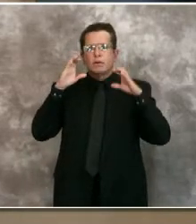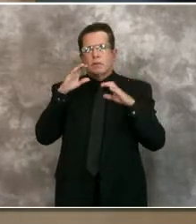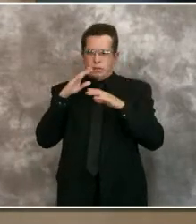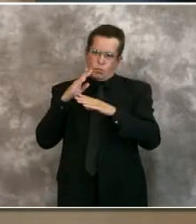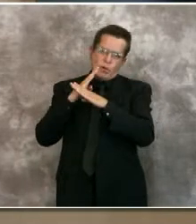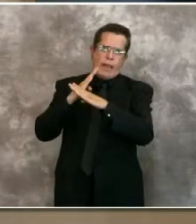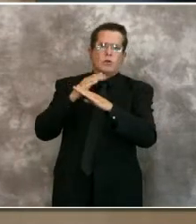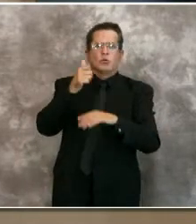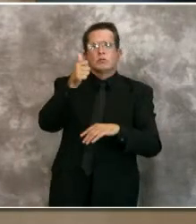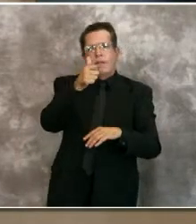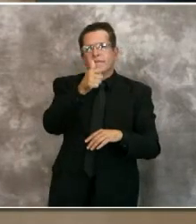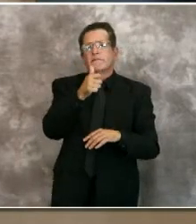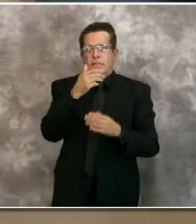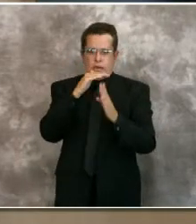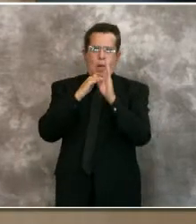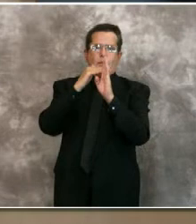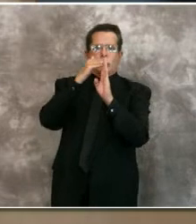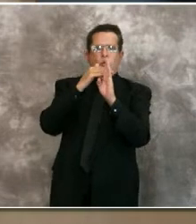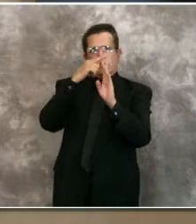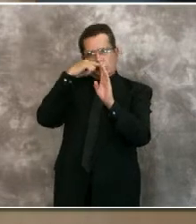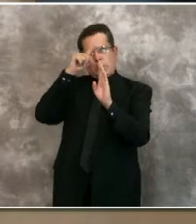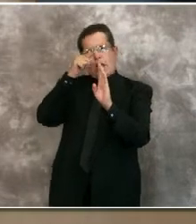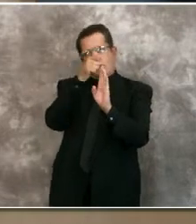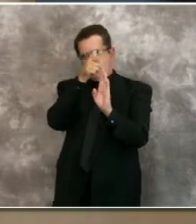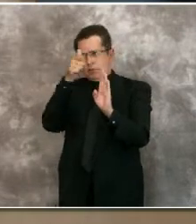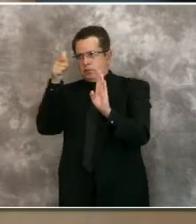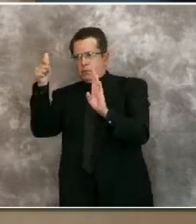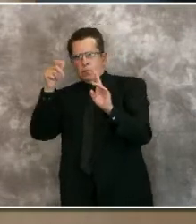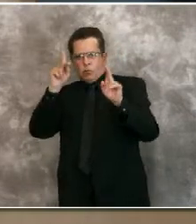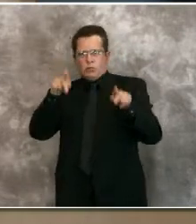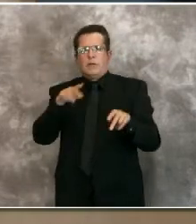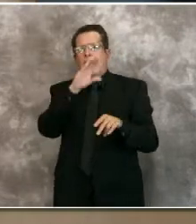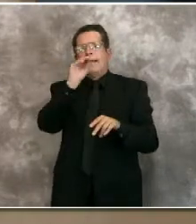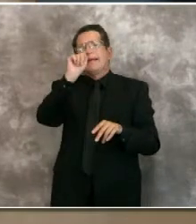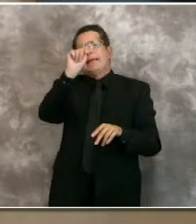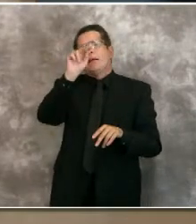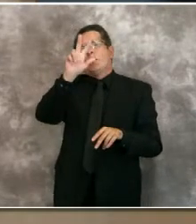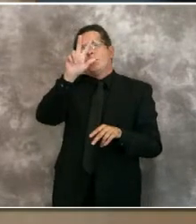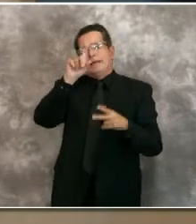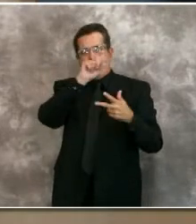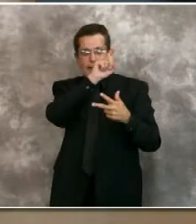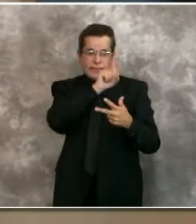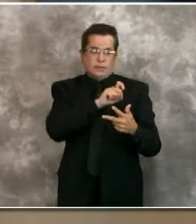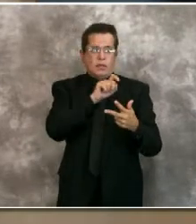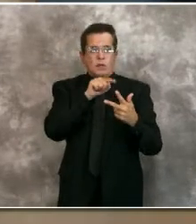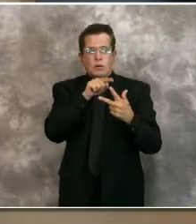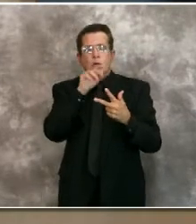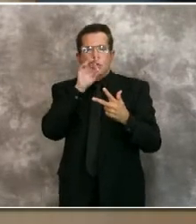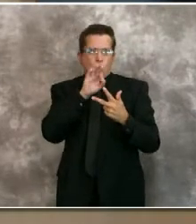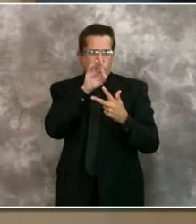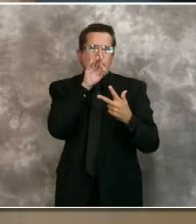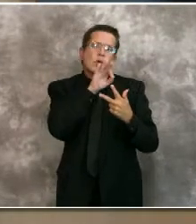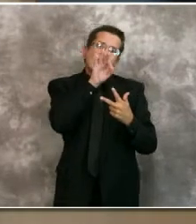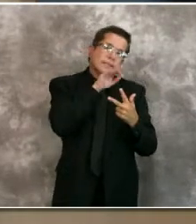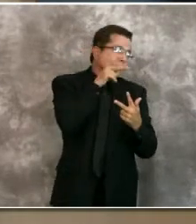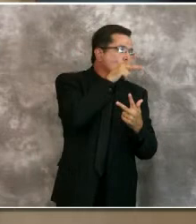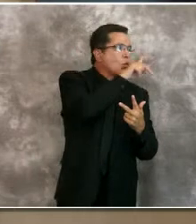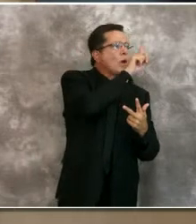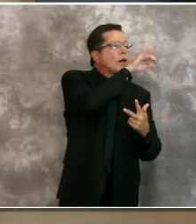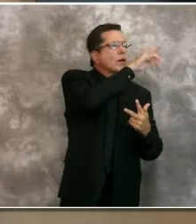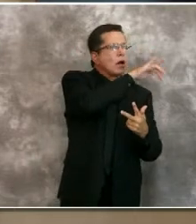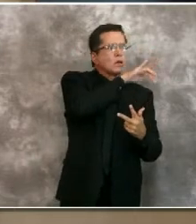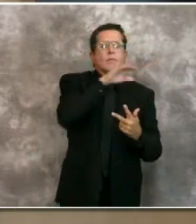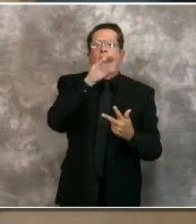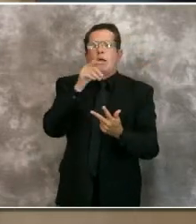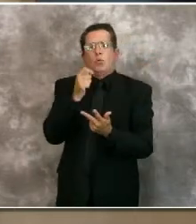the hand washing, the temperature checks, and our efforts around T3, testing, tracing, and treatment. Those are the two things that we